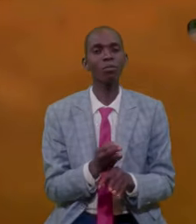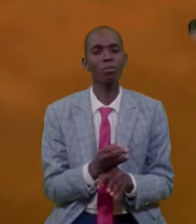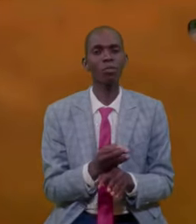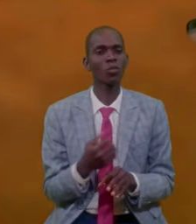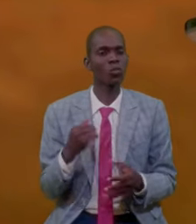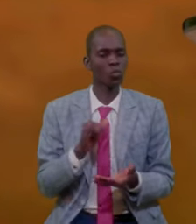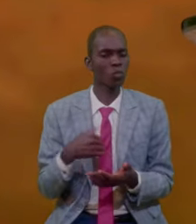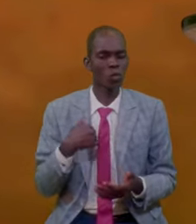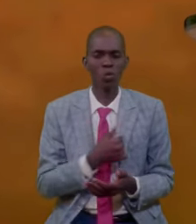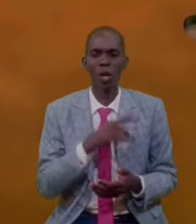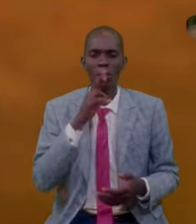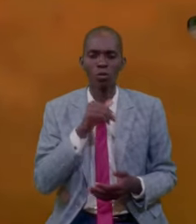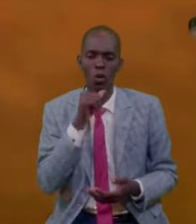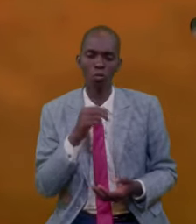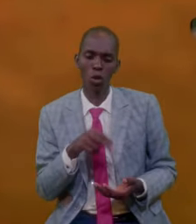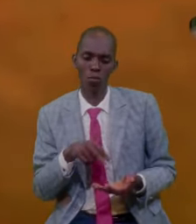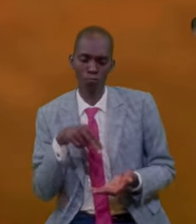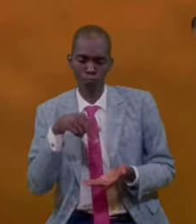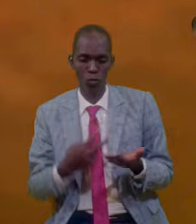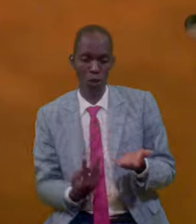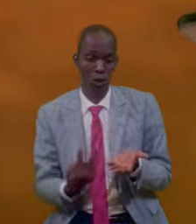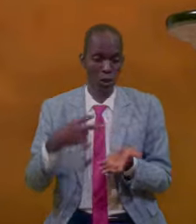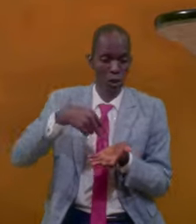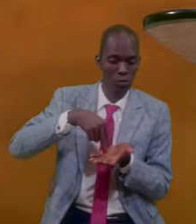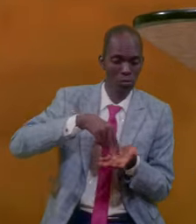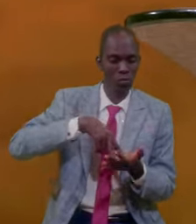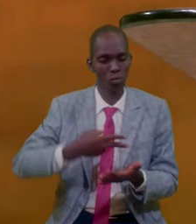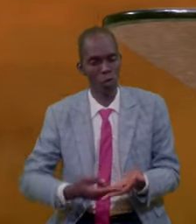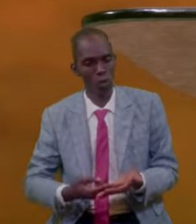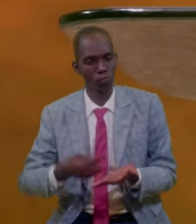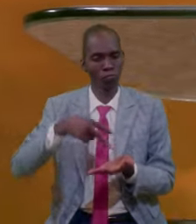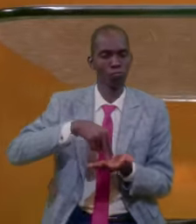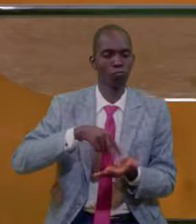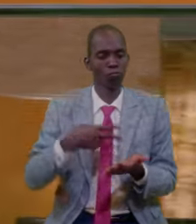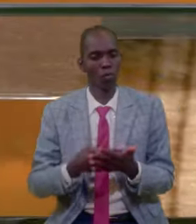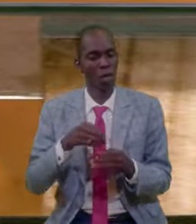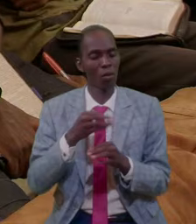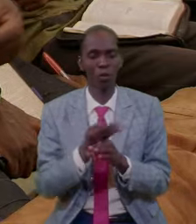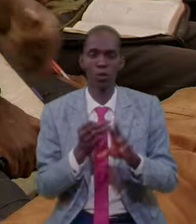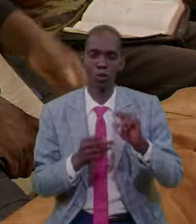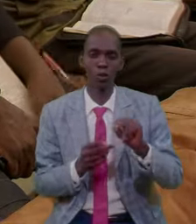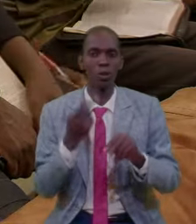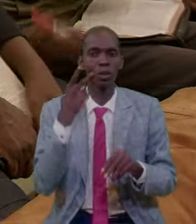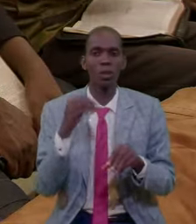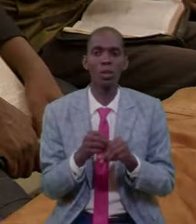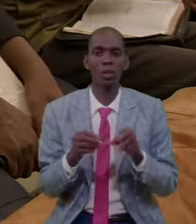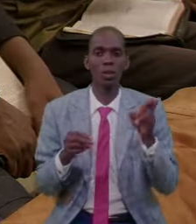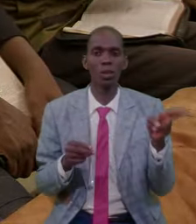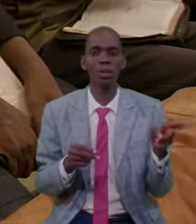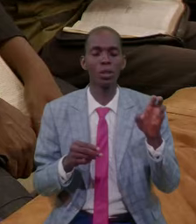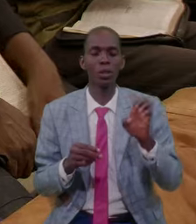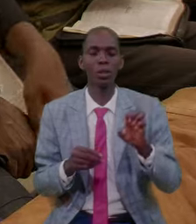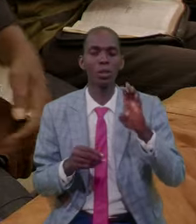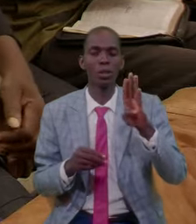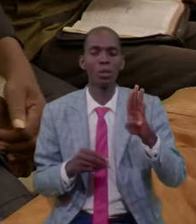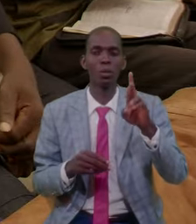not up and down, down and up. It tells us in Hebrews chapter 3, verse 18. Hebrews chapter 3,